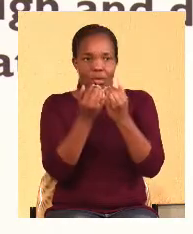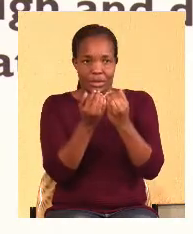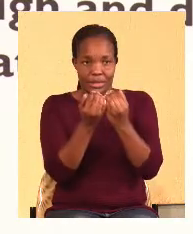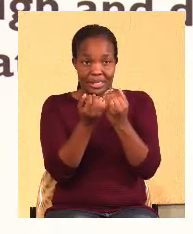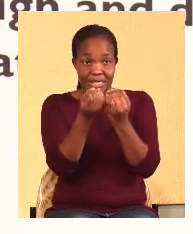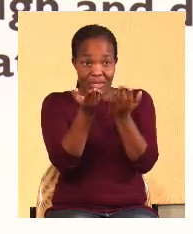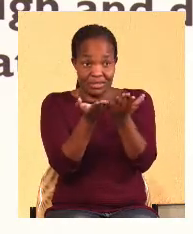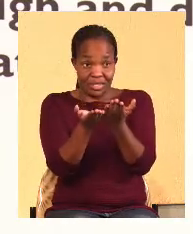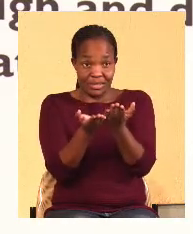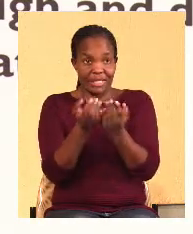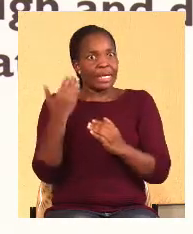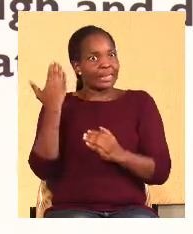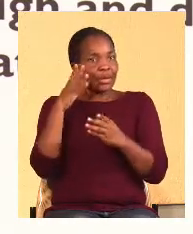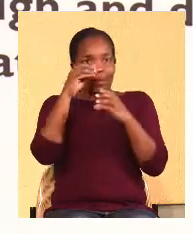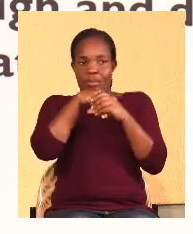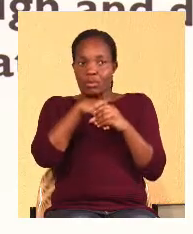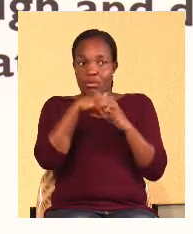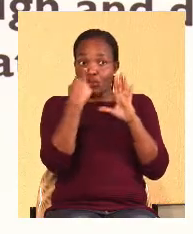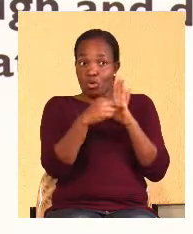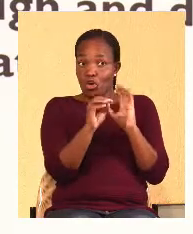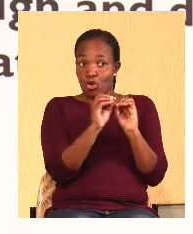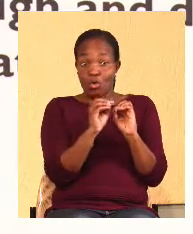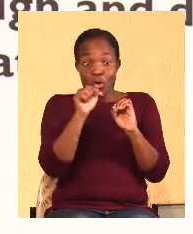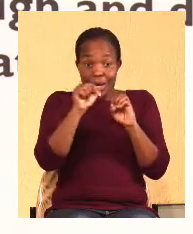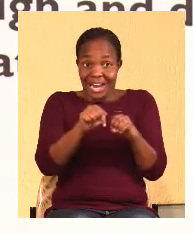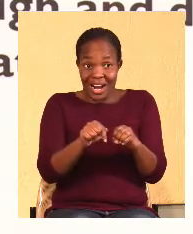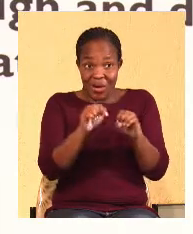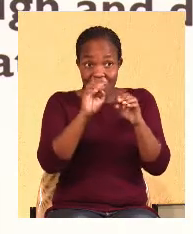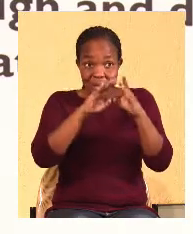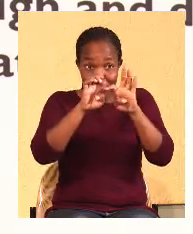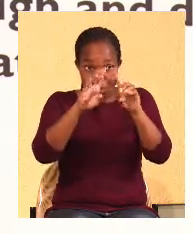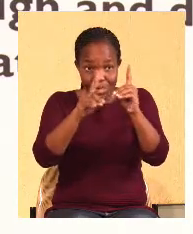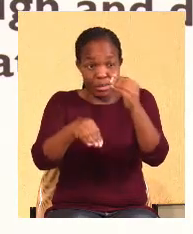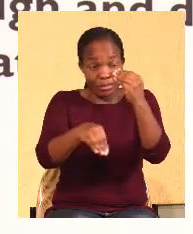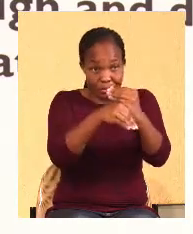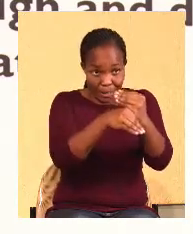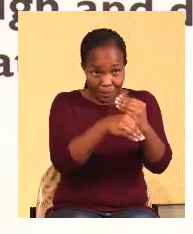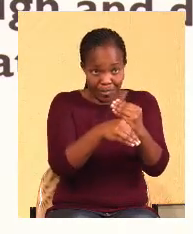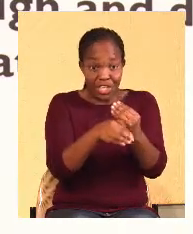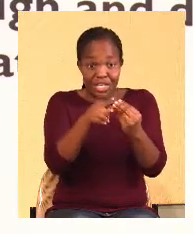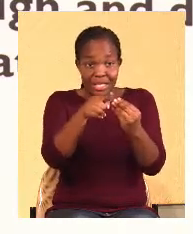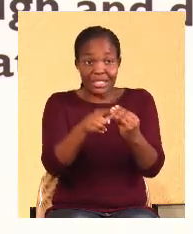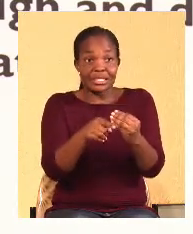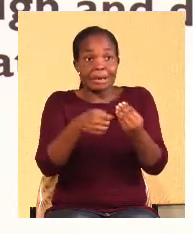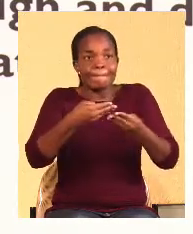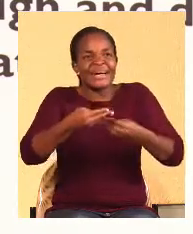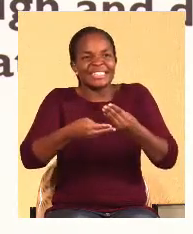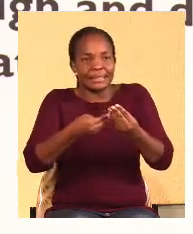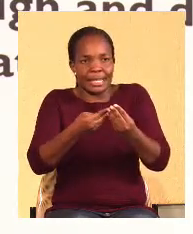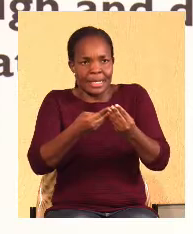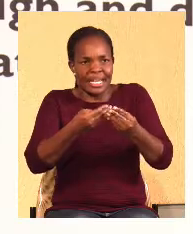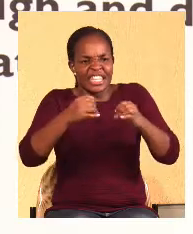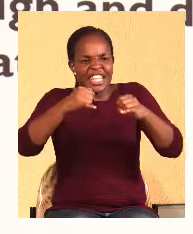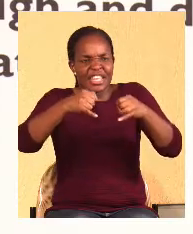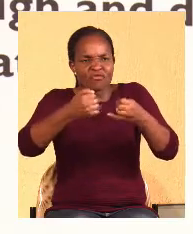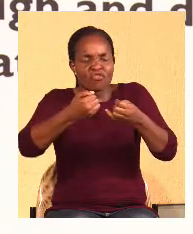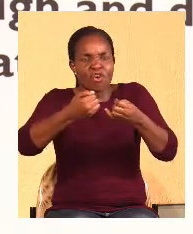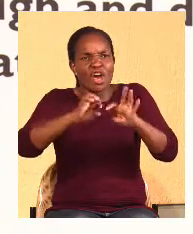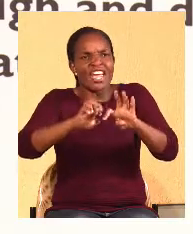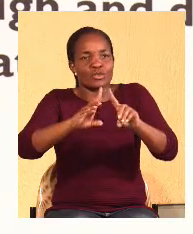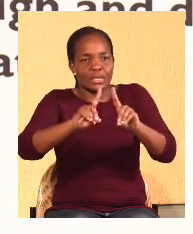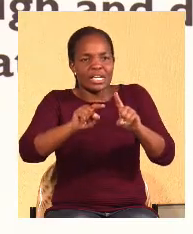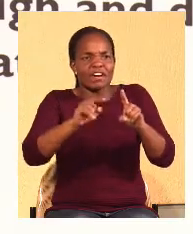previously, and we've opened up the provisions on educational materials, which is important because if we're talking about